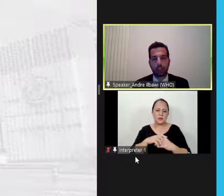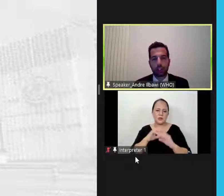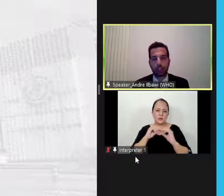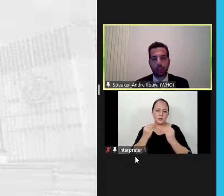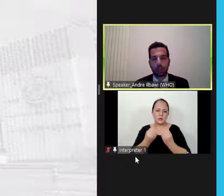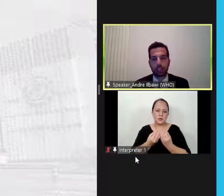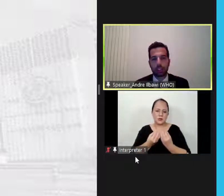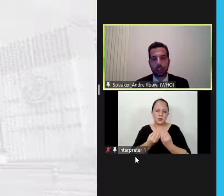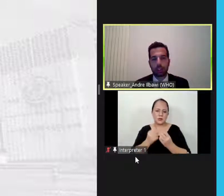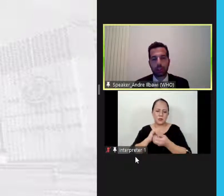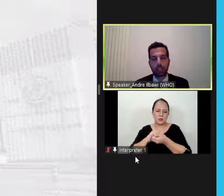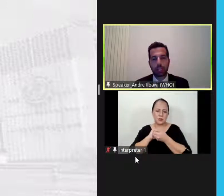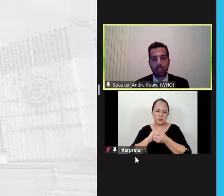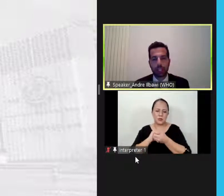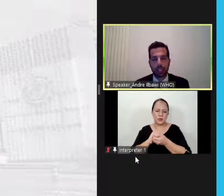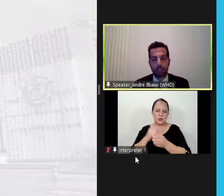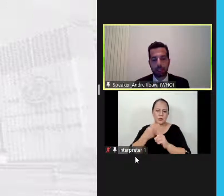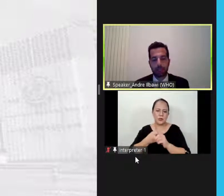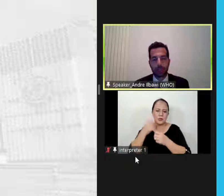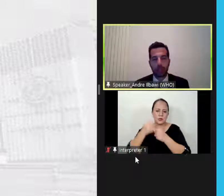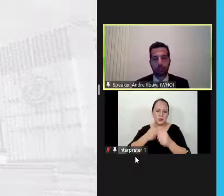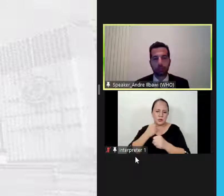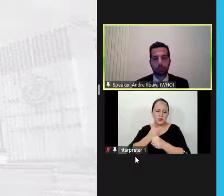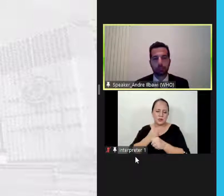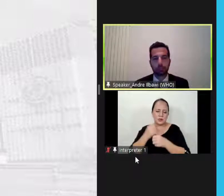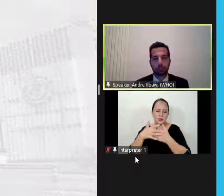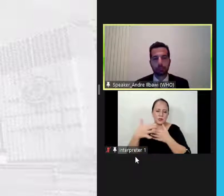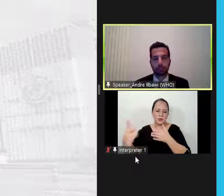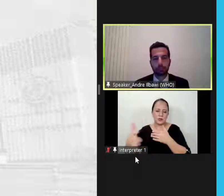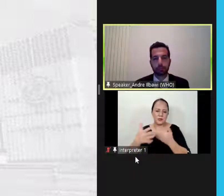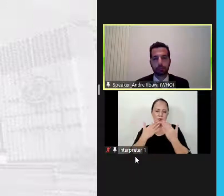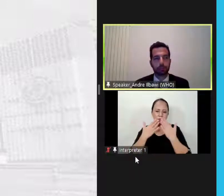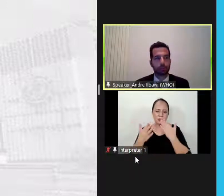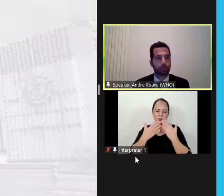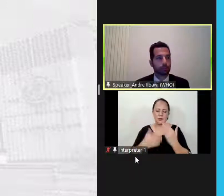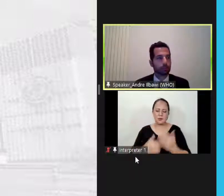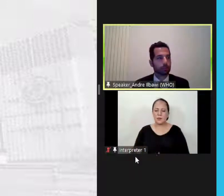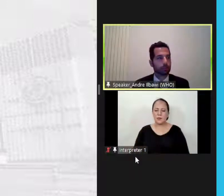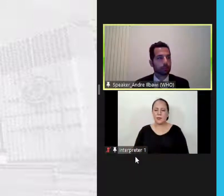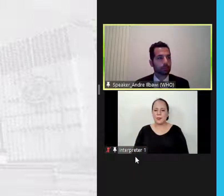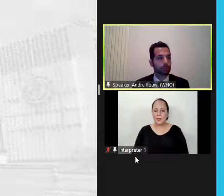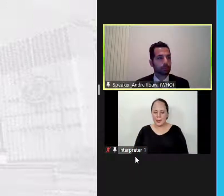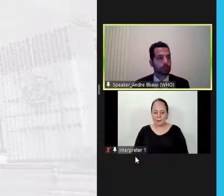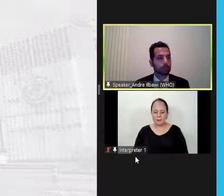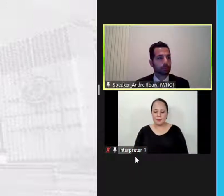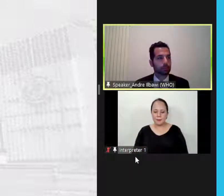working together in the months, years, and decades ahead. Thank you.